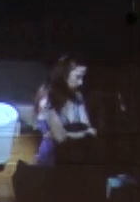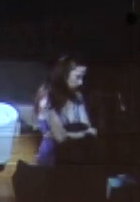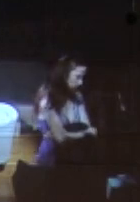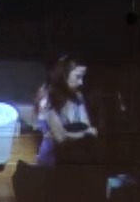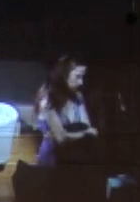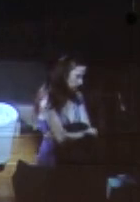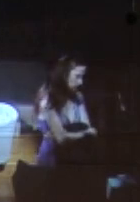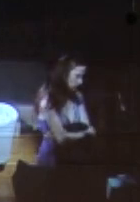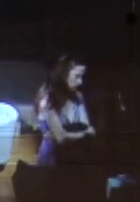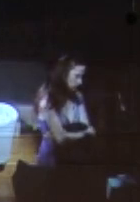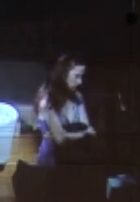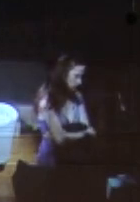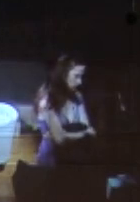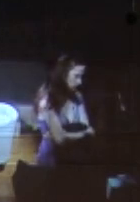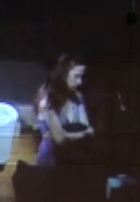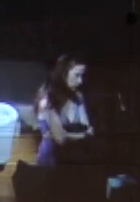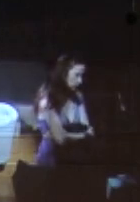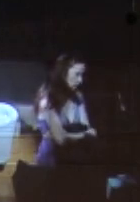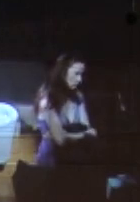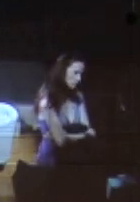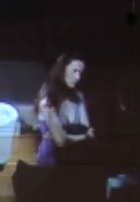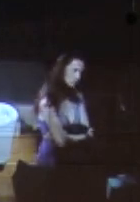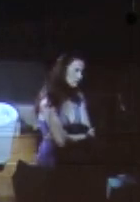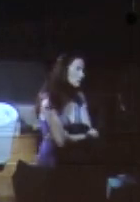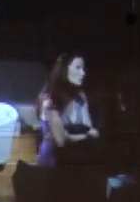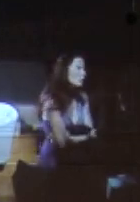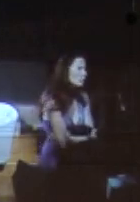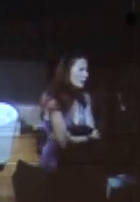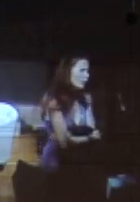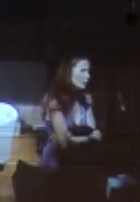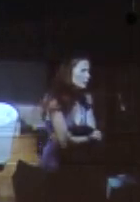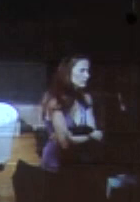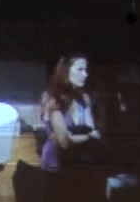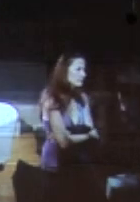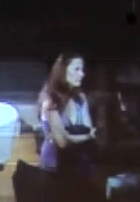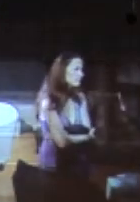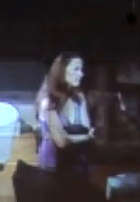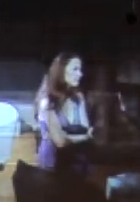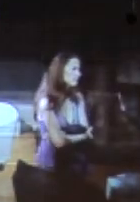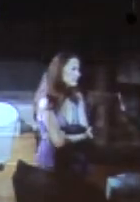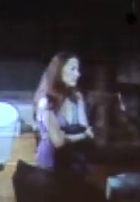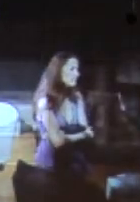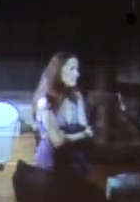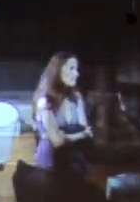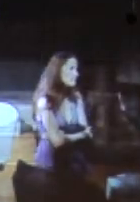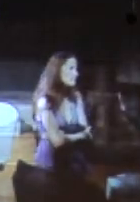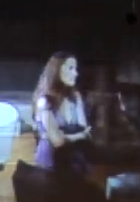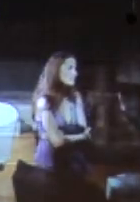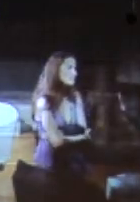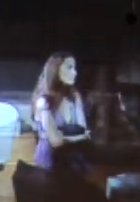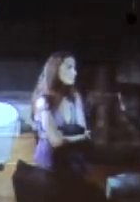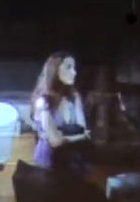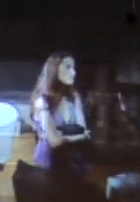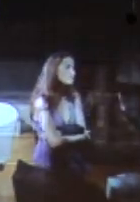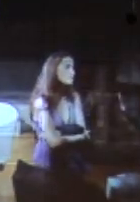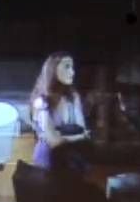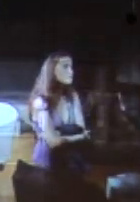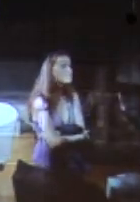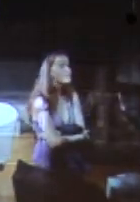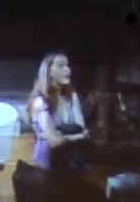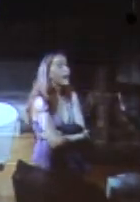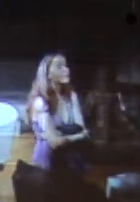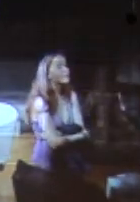not one rejection isn't the end over the world it doesn't mean that much does it I have at least